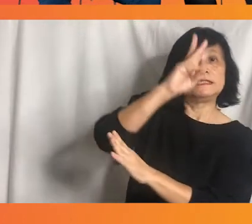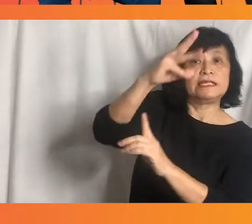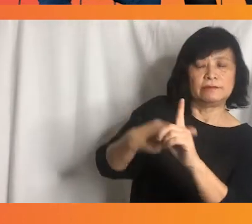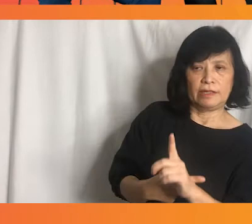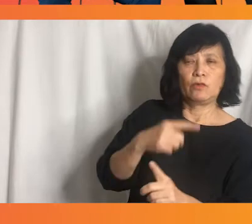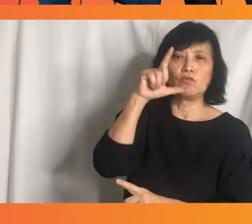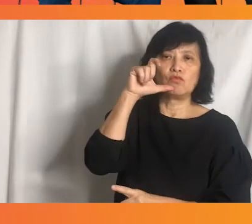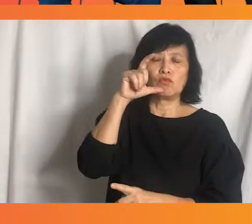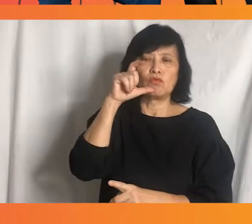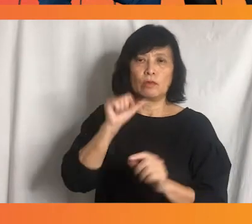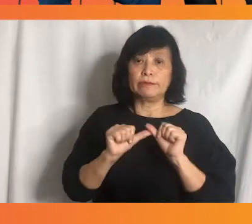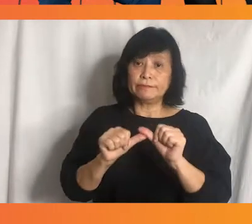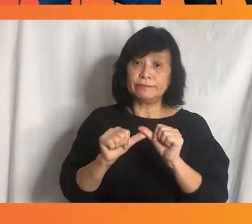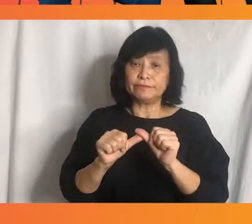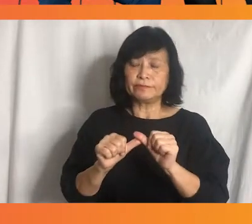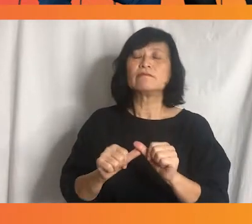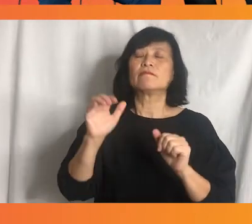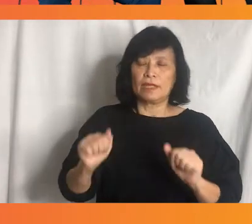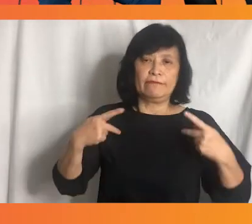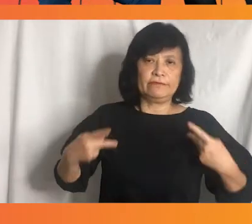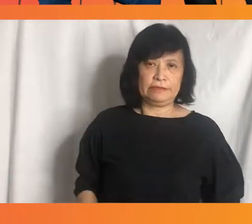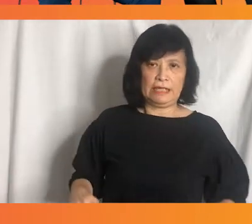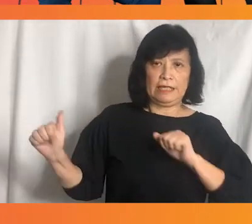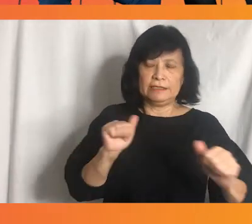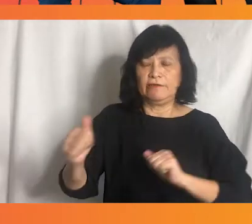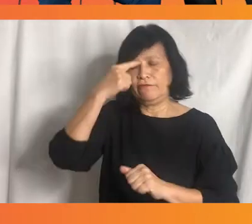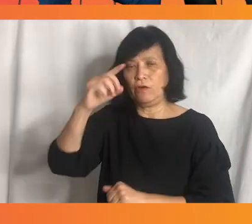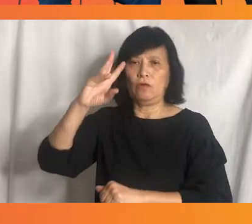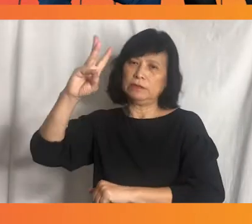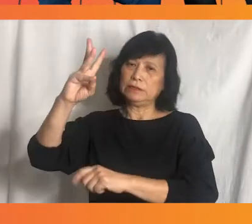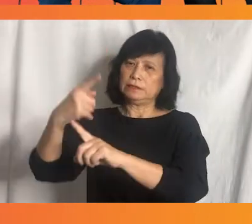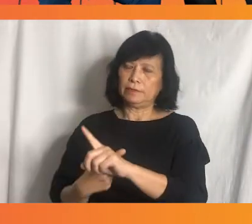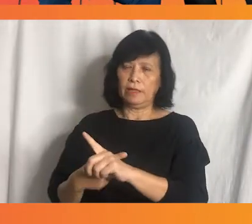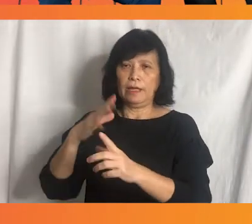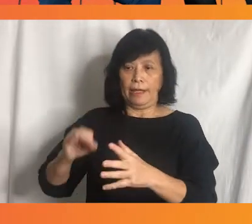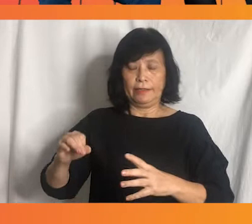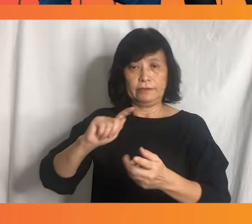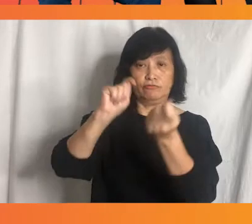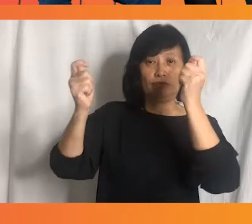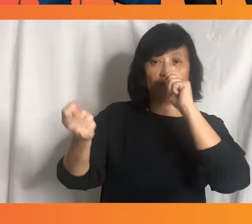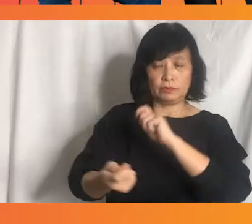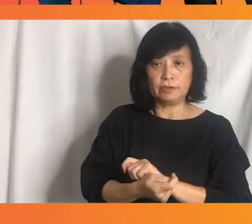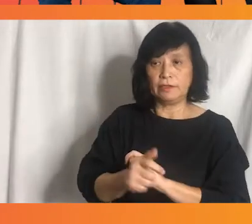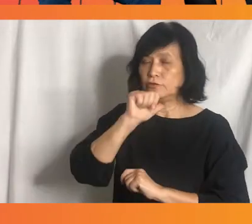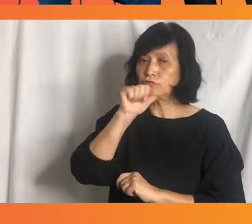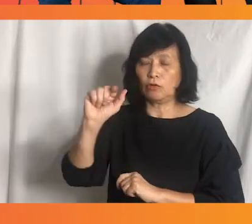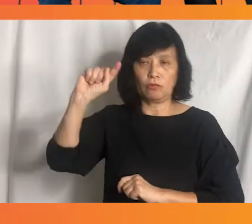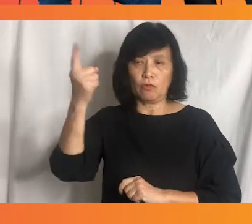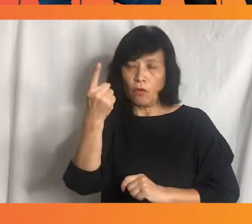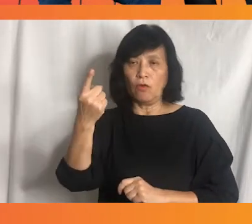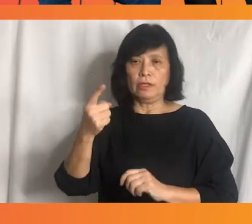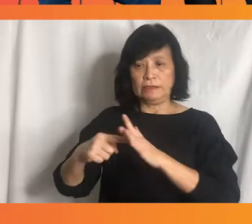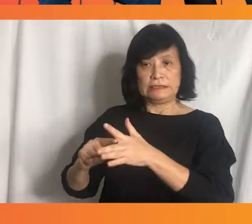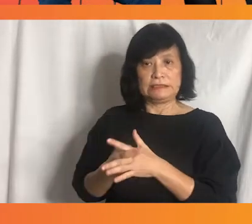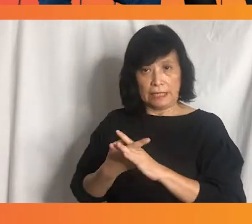on the maintenance stage, the client is physically active for at least 6 months. The stages of change does not move solely in a linear fashion. We